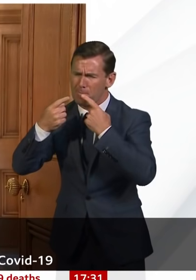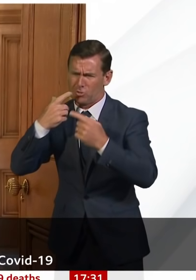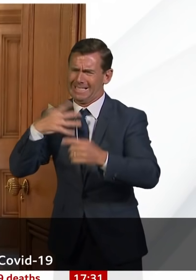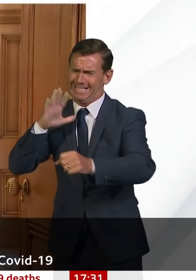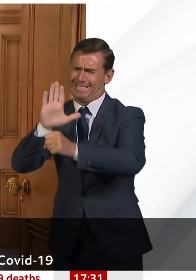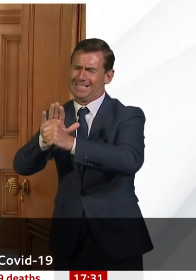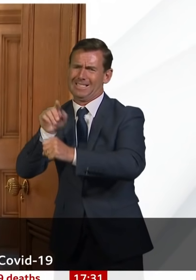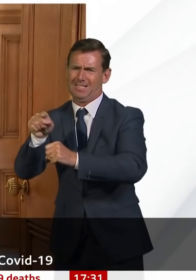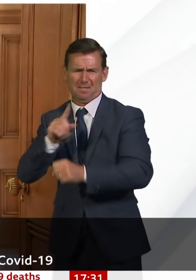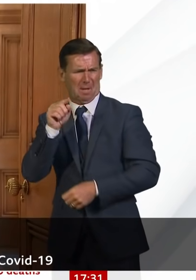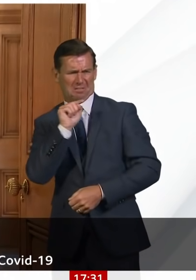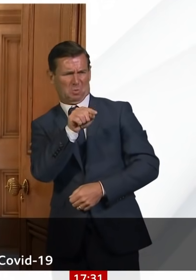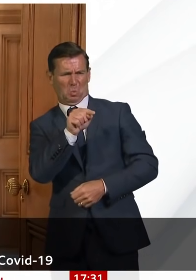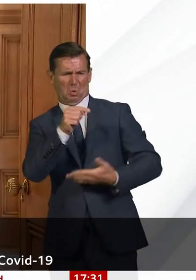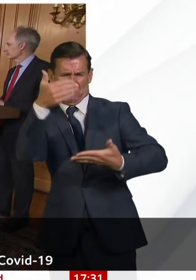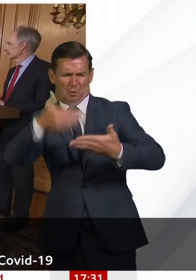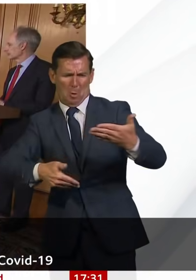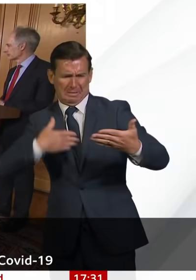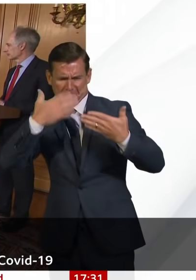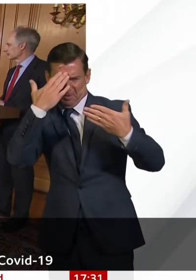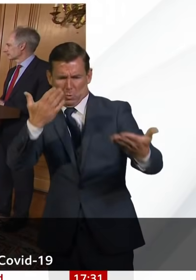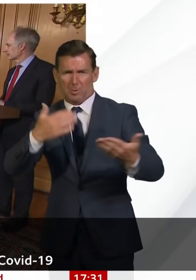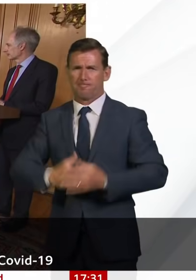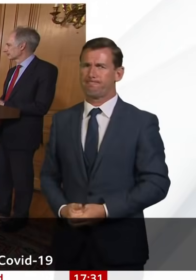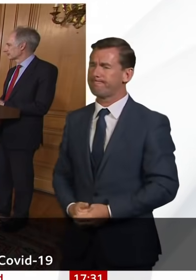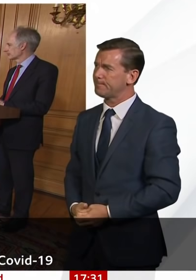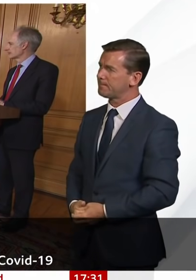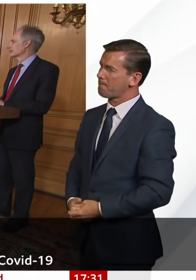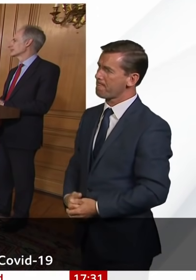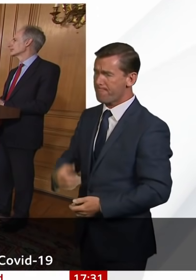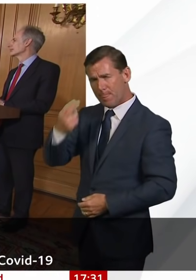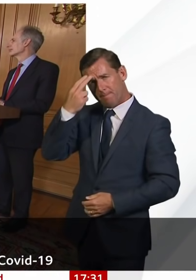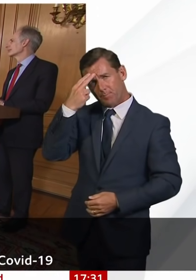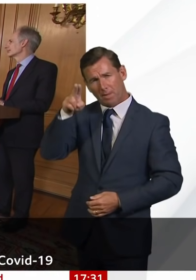the specific piece that you refer to. Chris Smith from The Times.